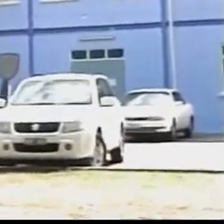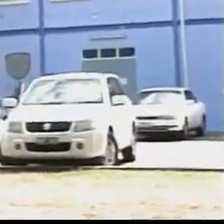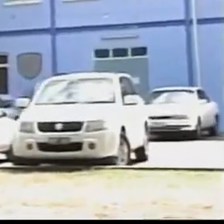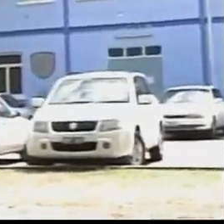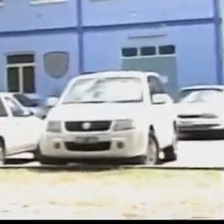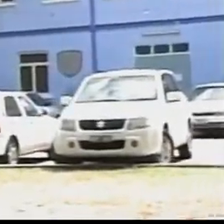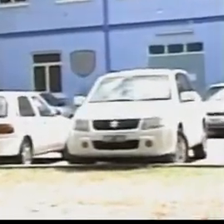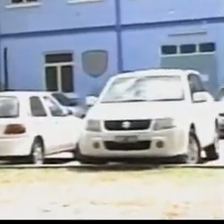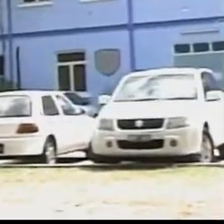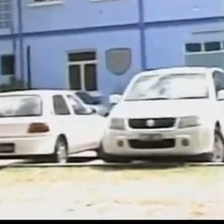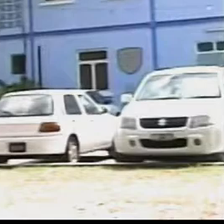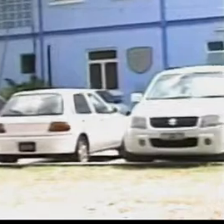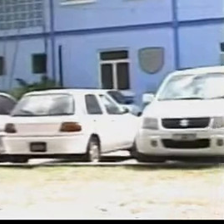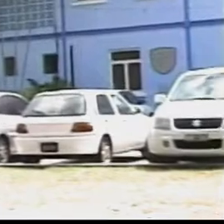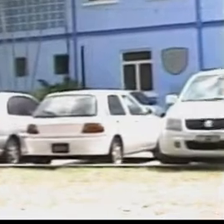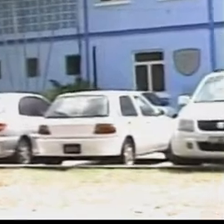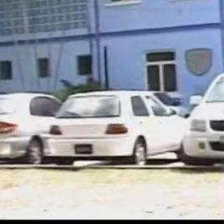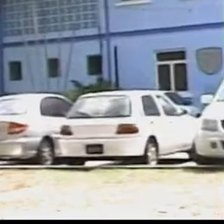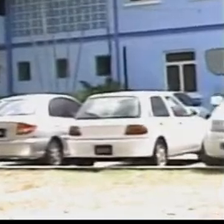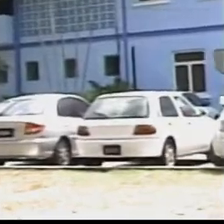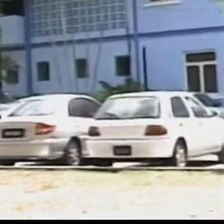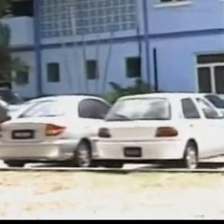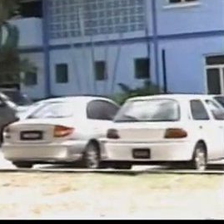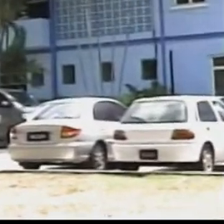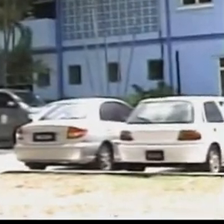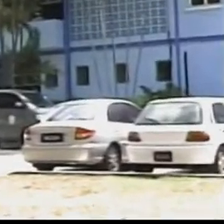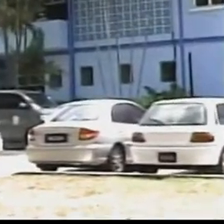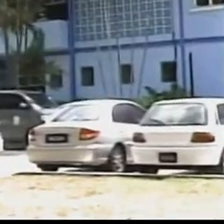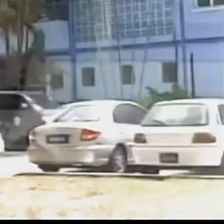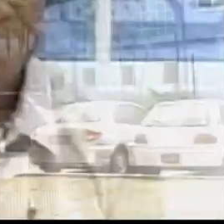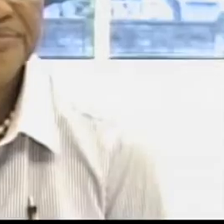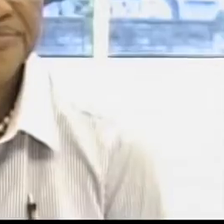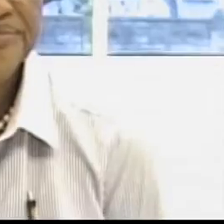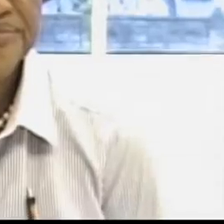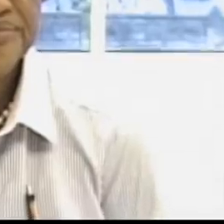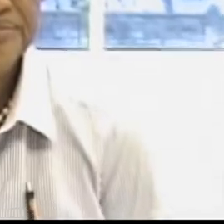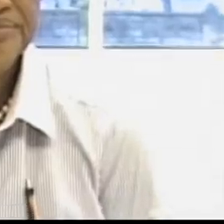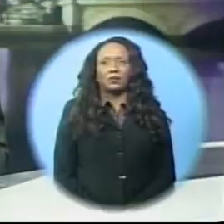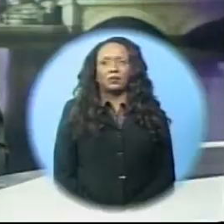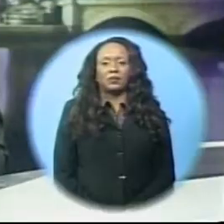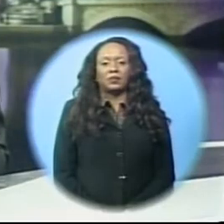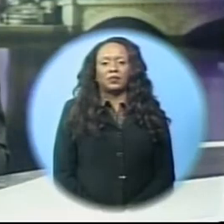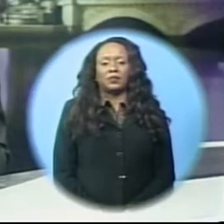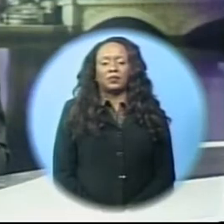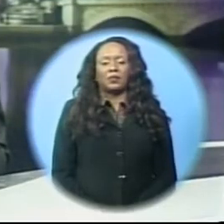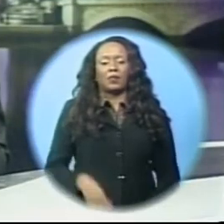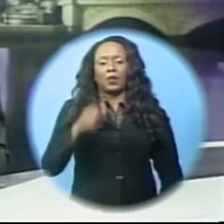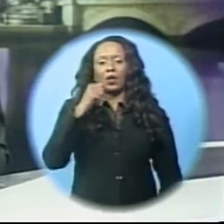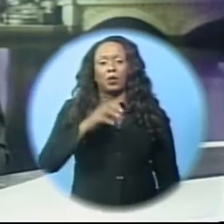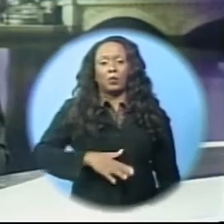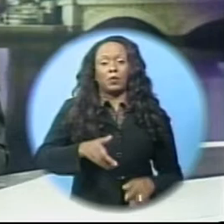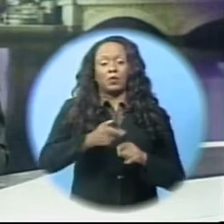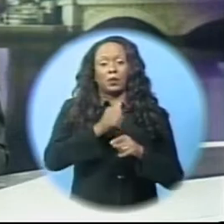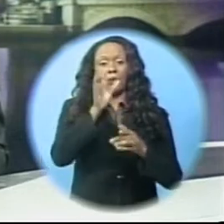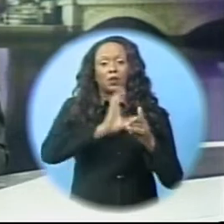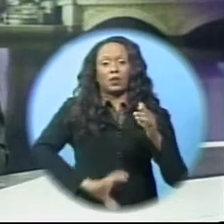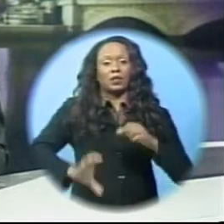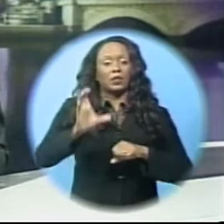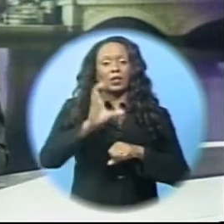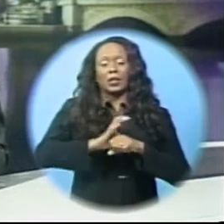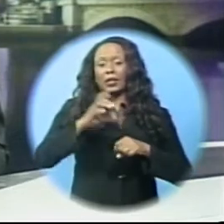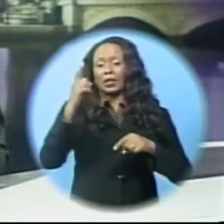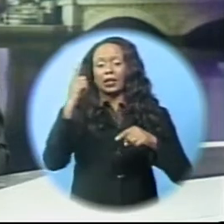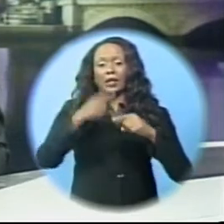declined to say whether a time frame has been set for resolution of that matter. Well, a Christchurch woman couldn't believe